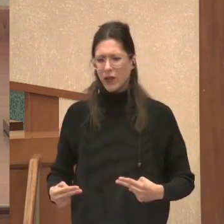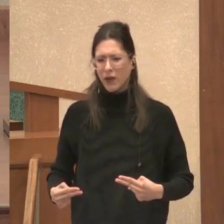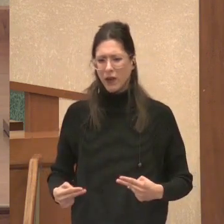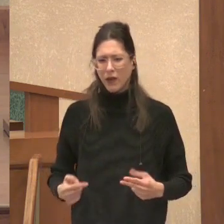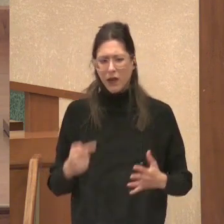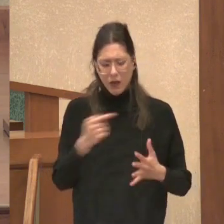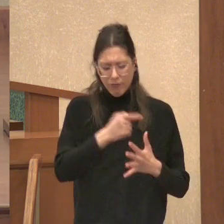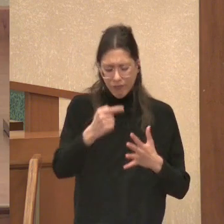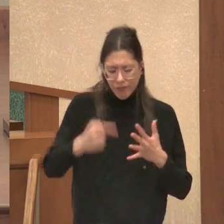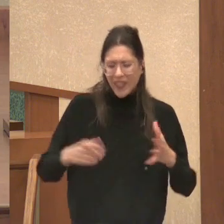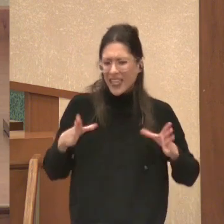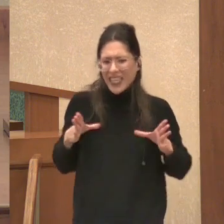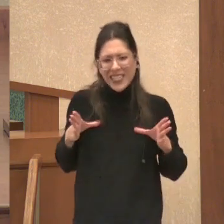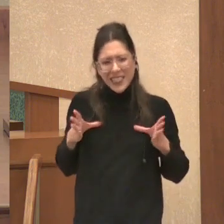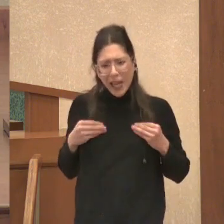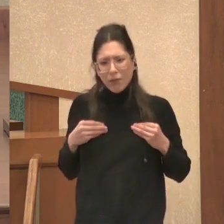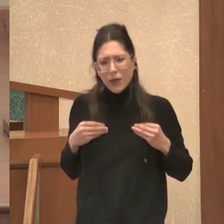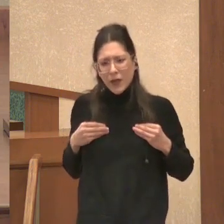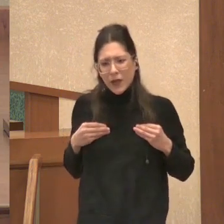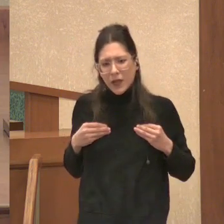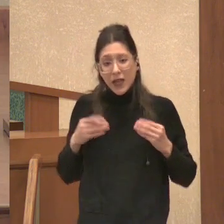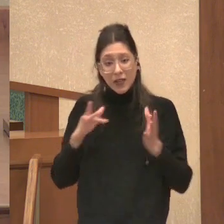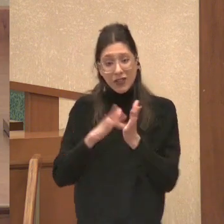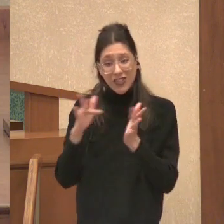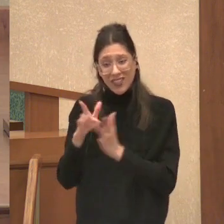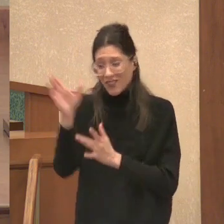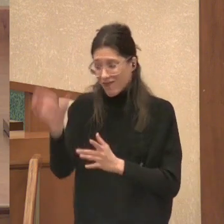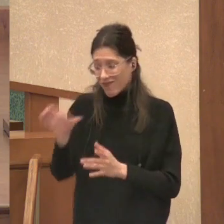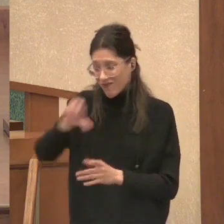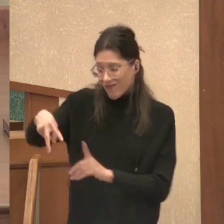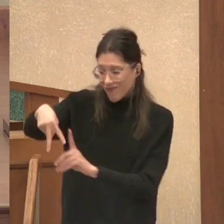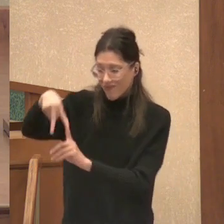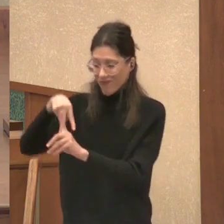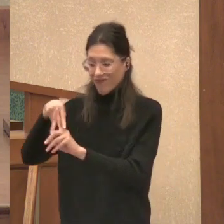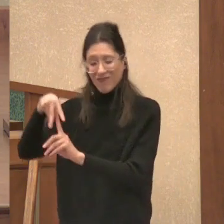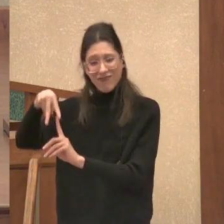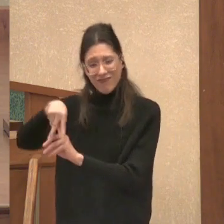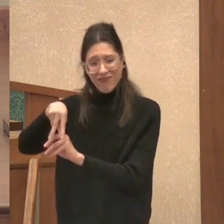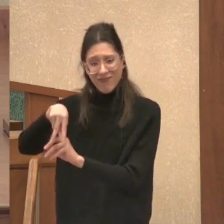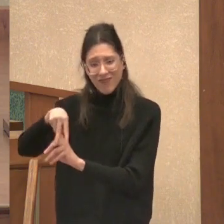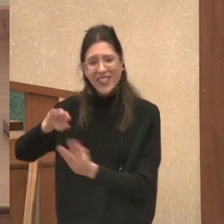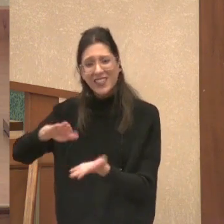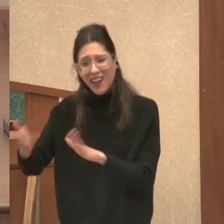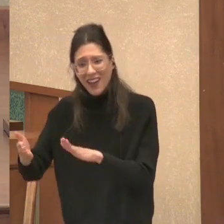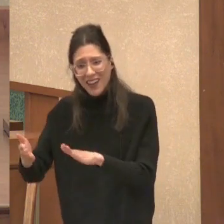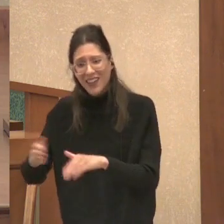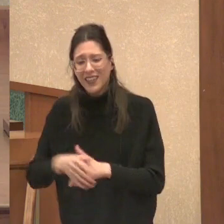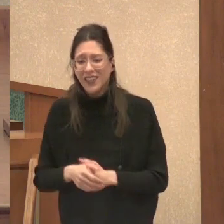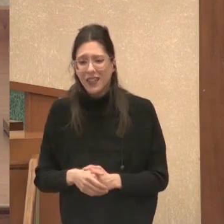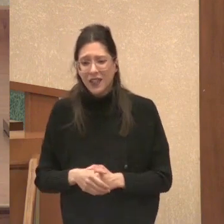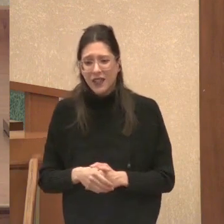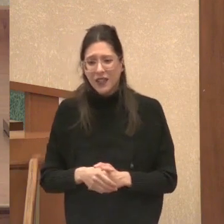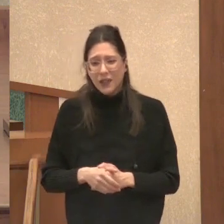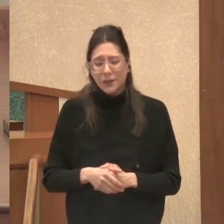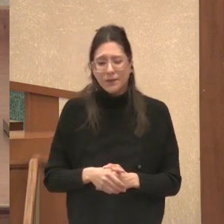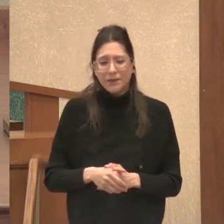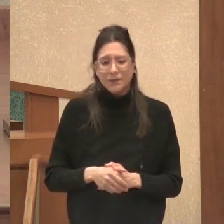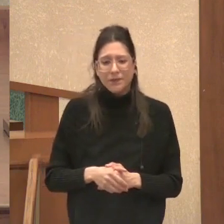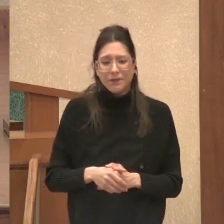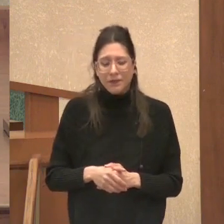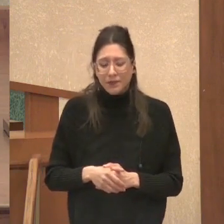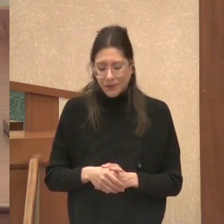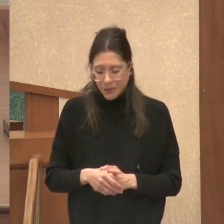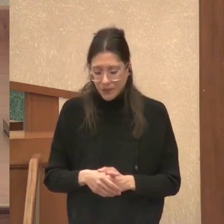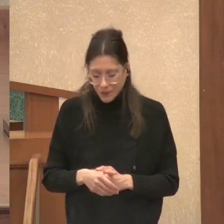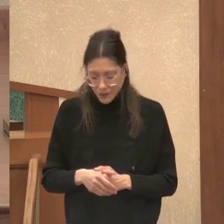he took with him as he died on the cross. In doing so, Jesus has opened up all